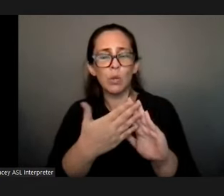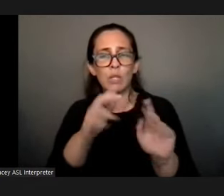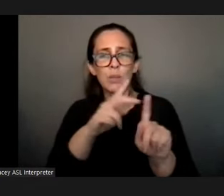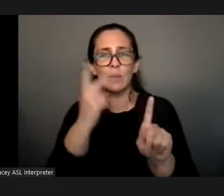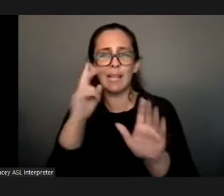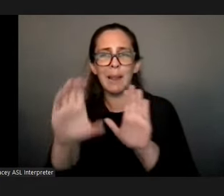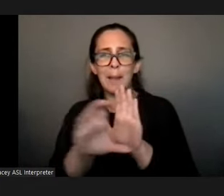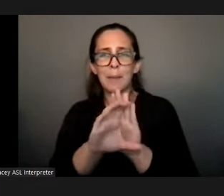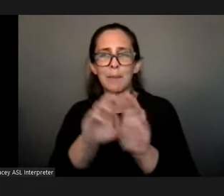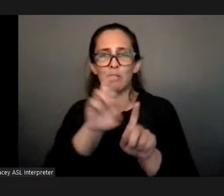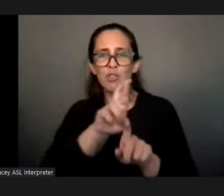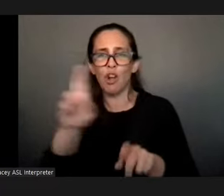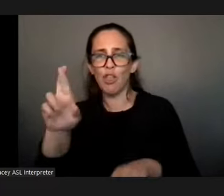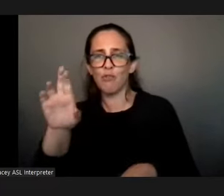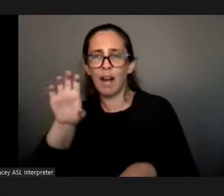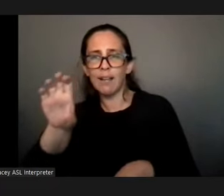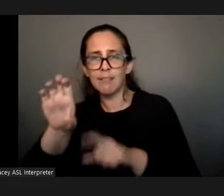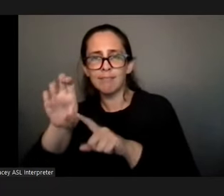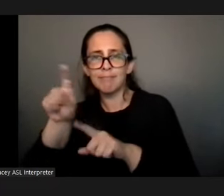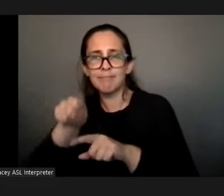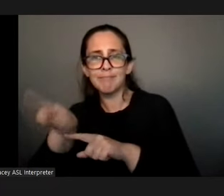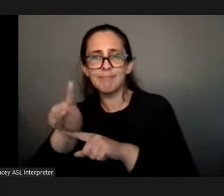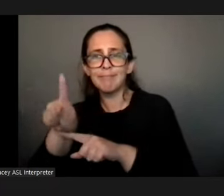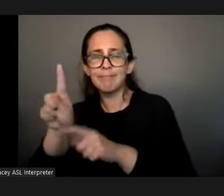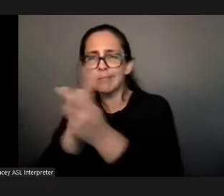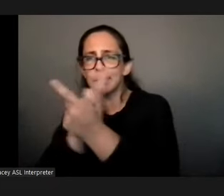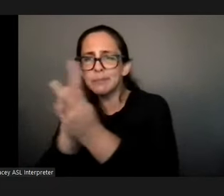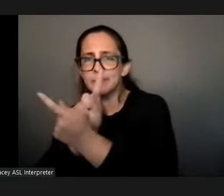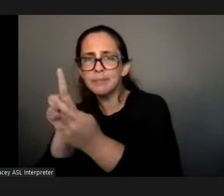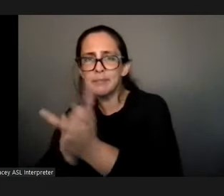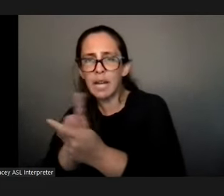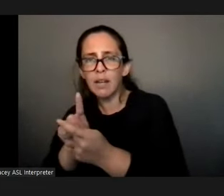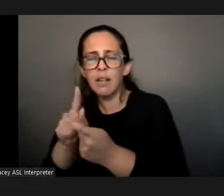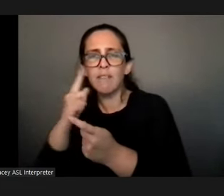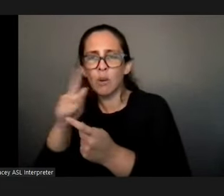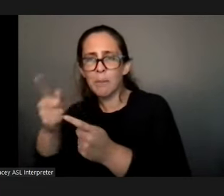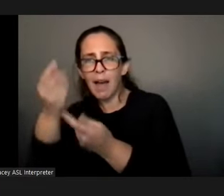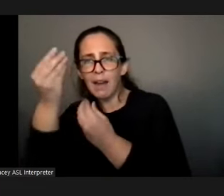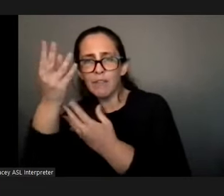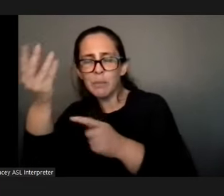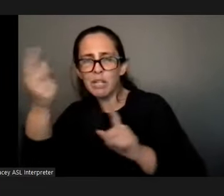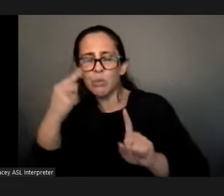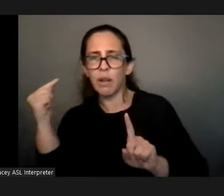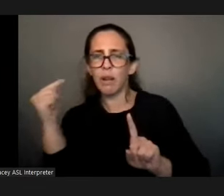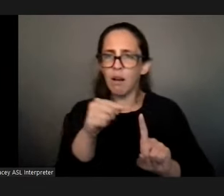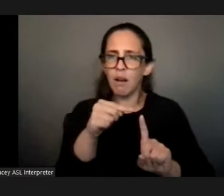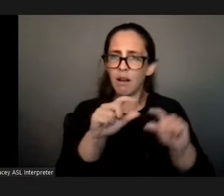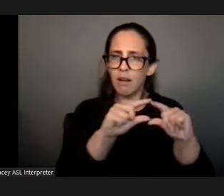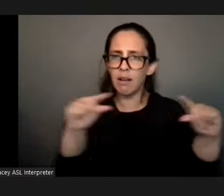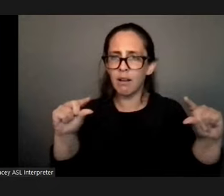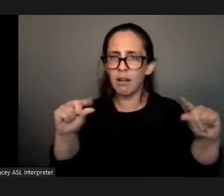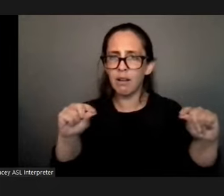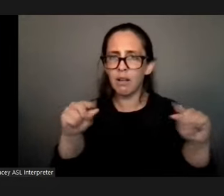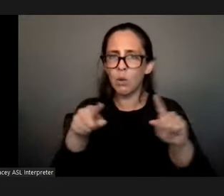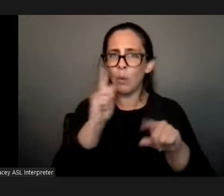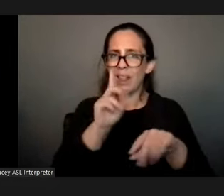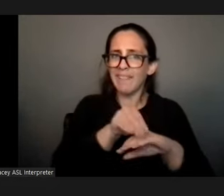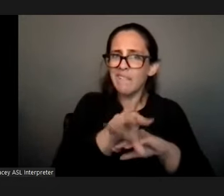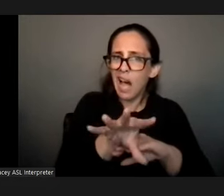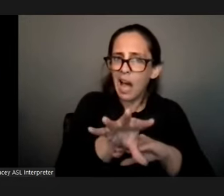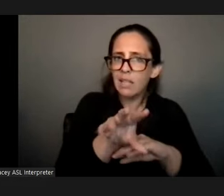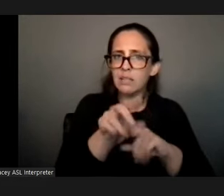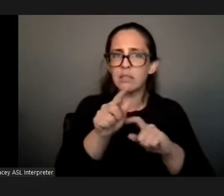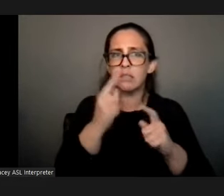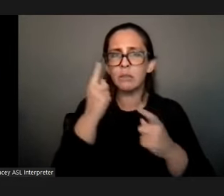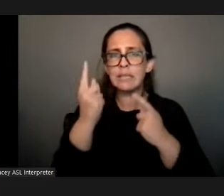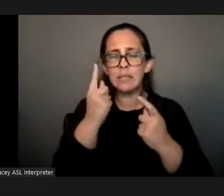right. We then determine whether the project would result in adverse effects on environmental justice populations or communities. We consider